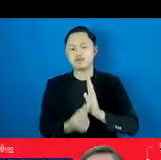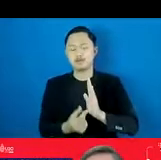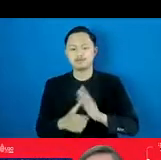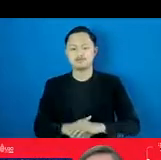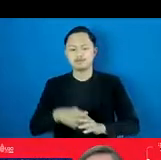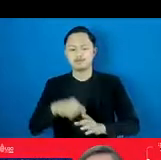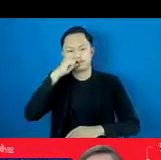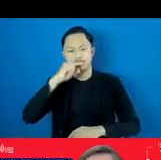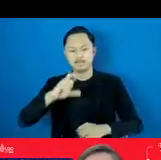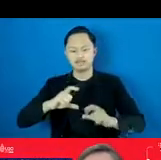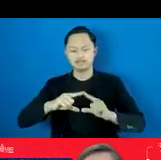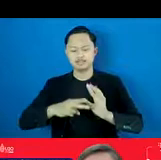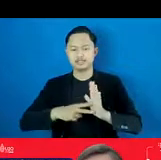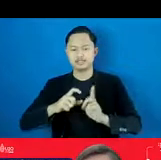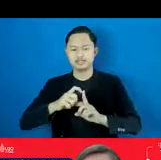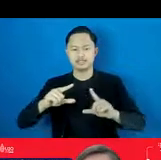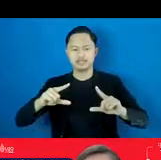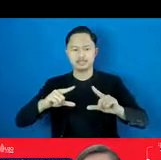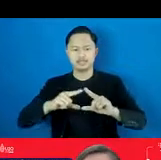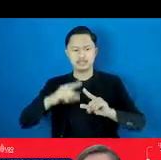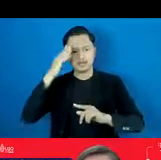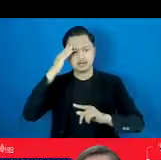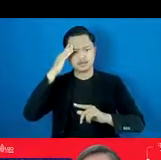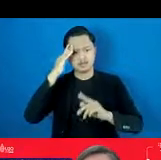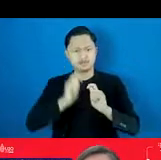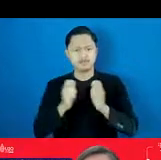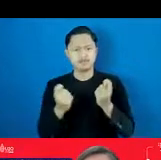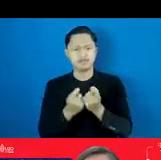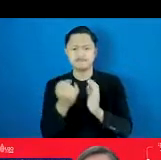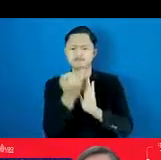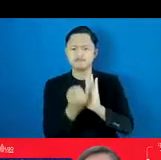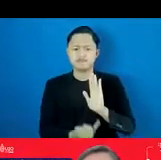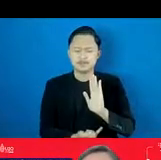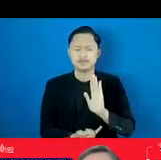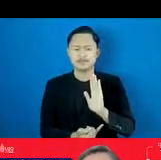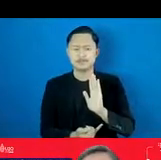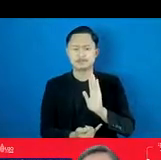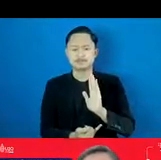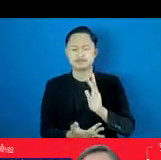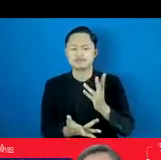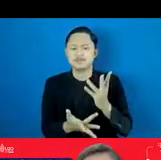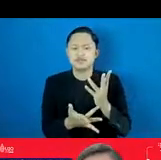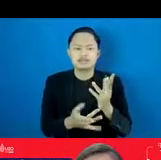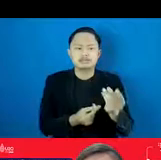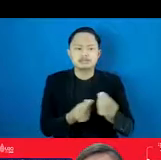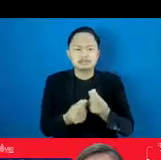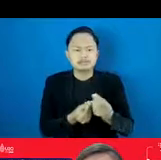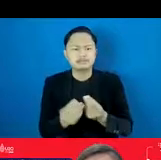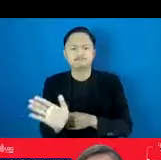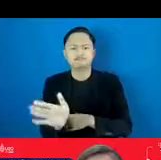Chandra Rahmat, the Head of Department of Design, Engineering, Standardization, and Electric Bus of